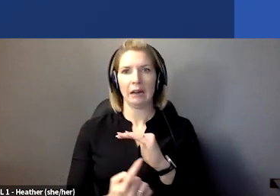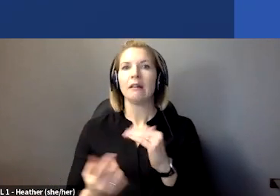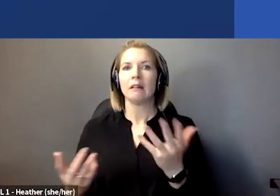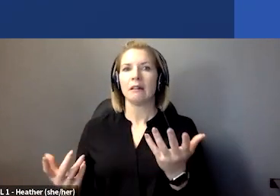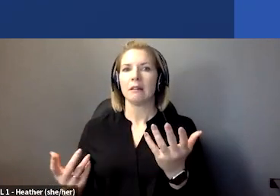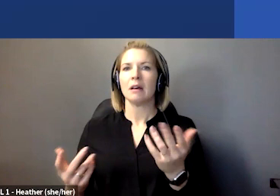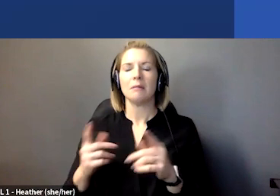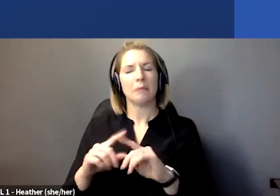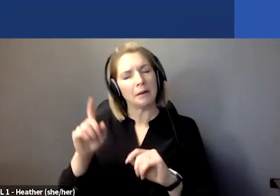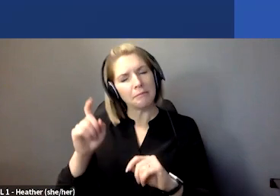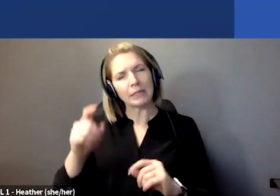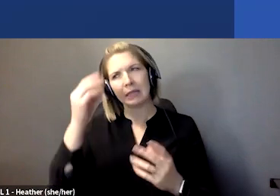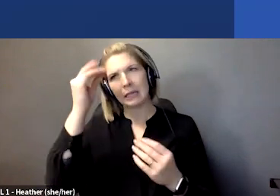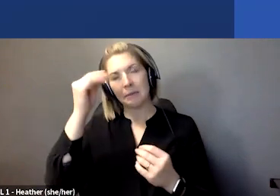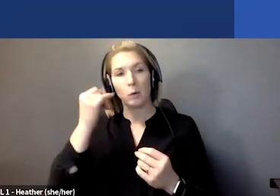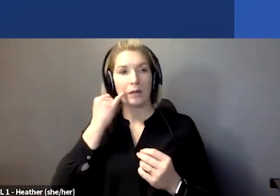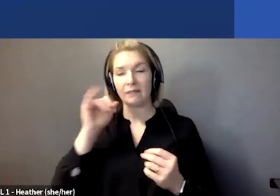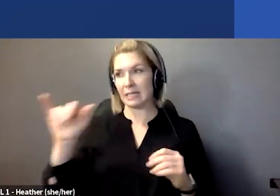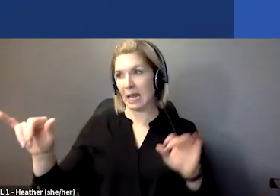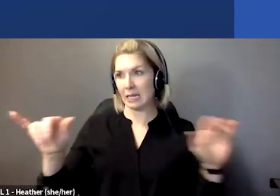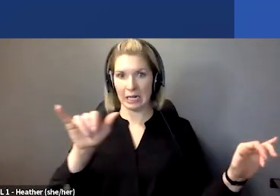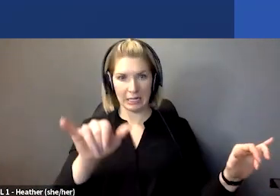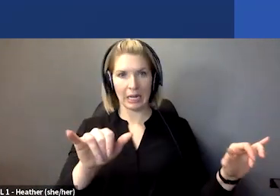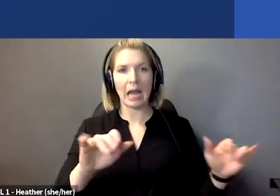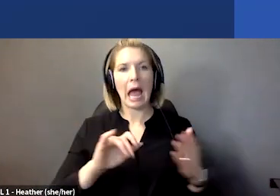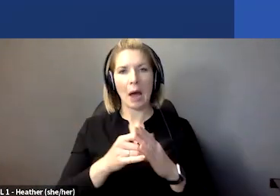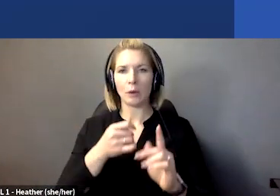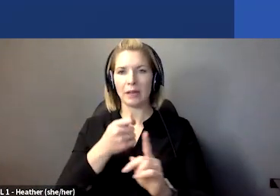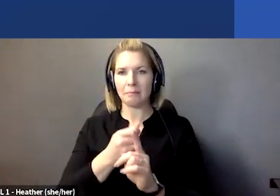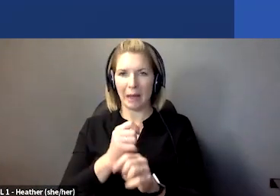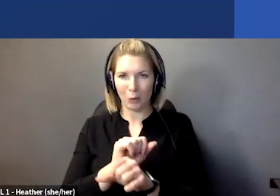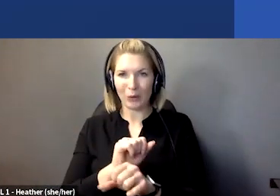other transformations impact working situations.